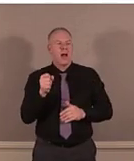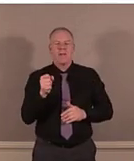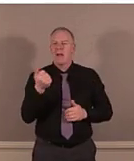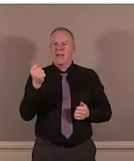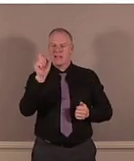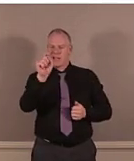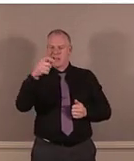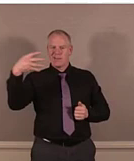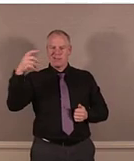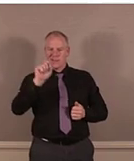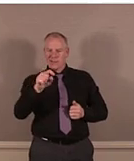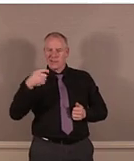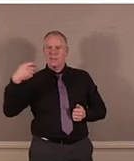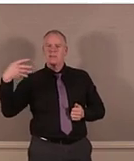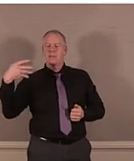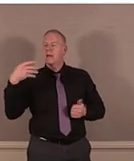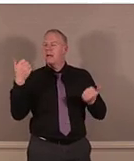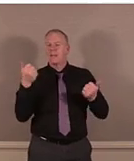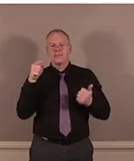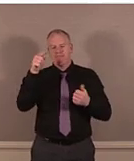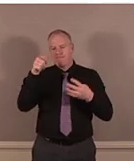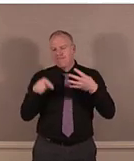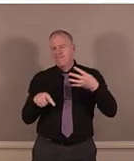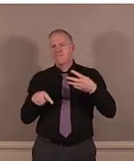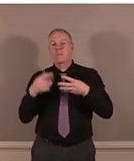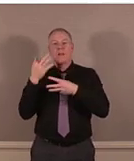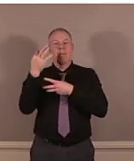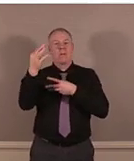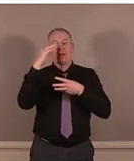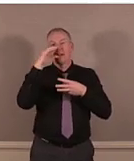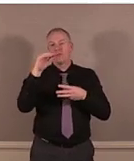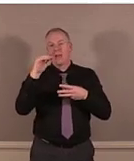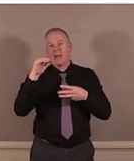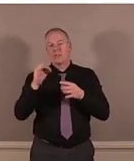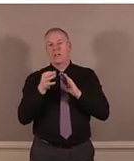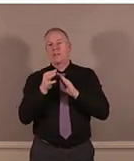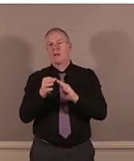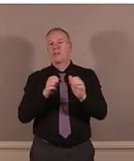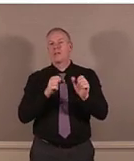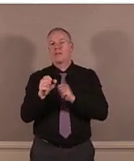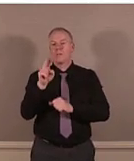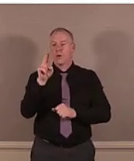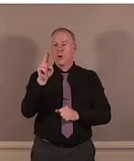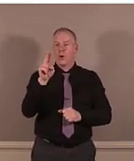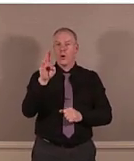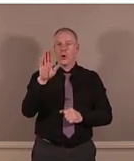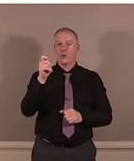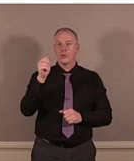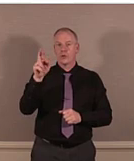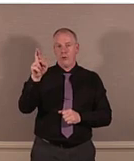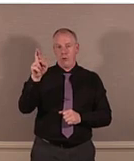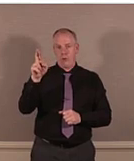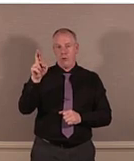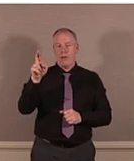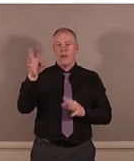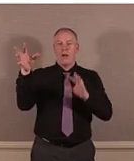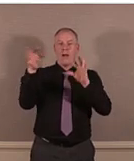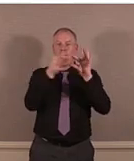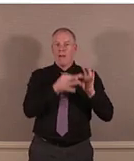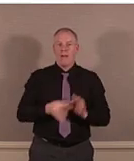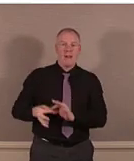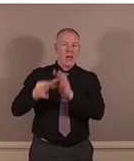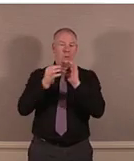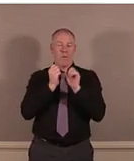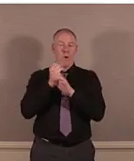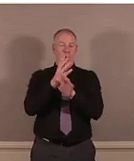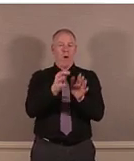particular one of those, for example, if you link into the Further Education Guidance Service Ulster, that'll link you to every single guidance service